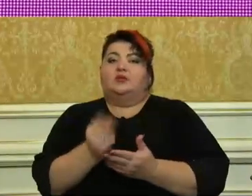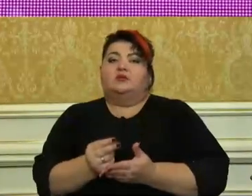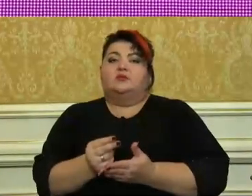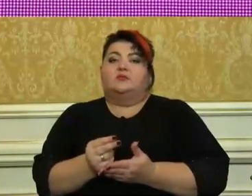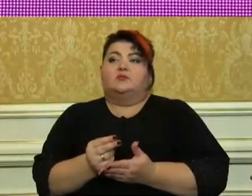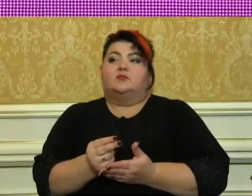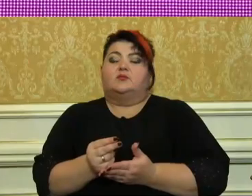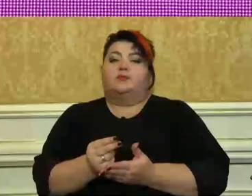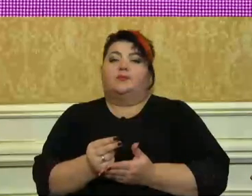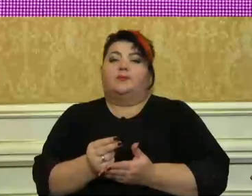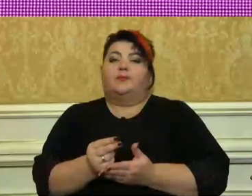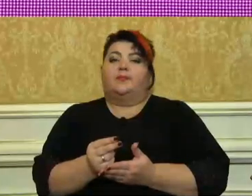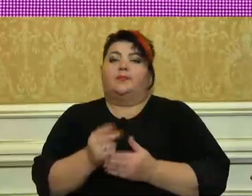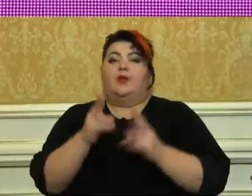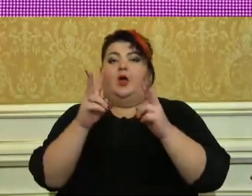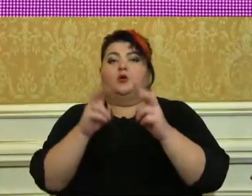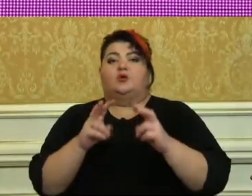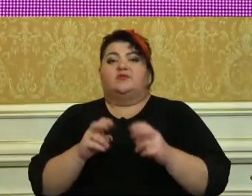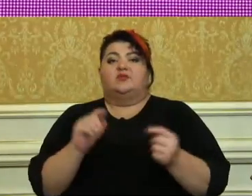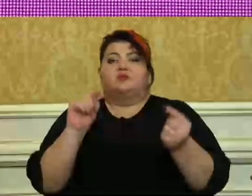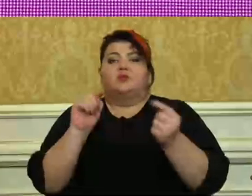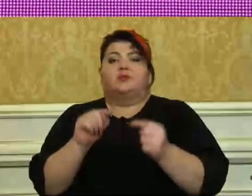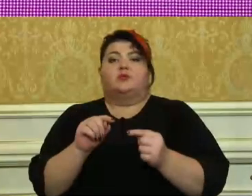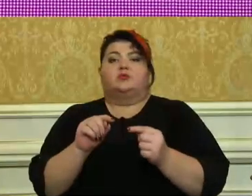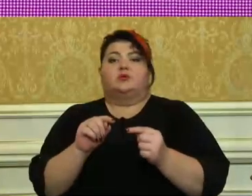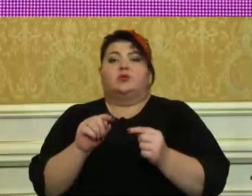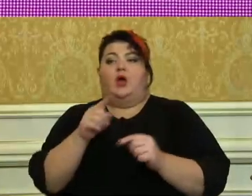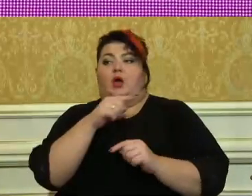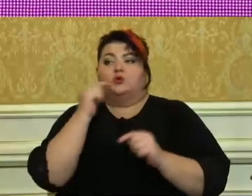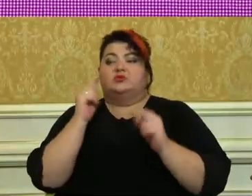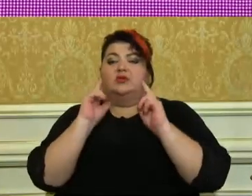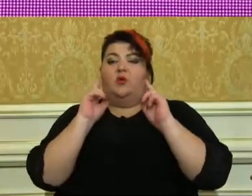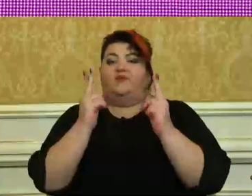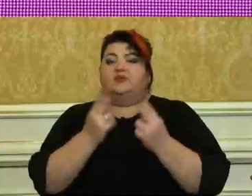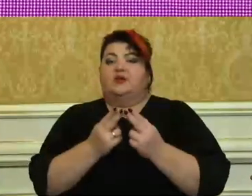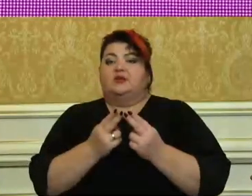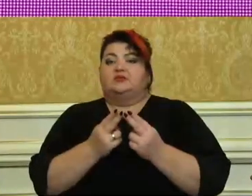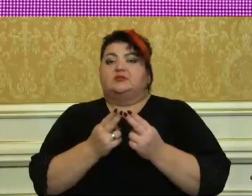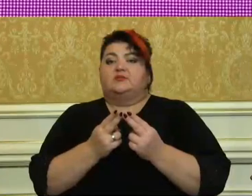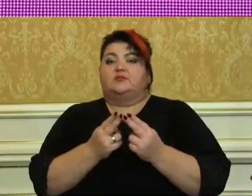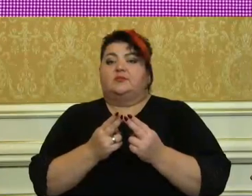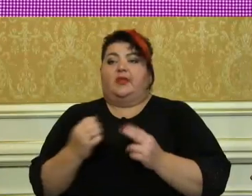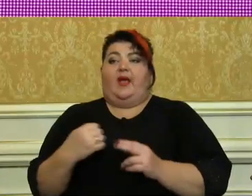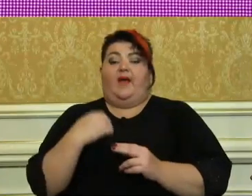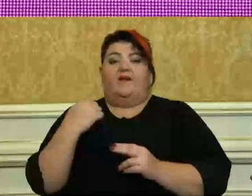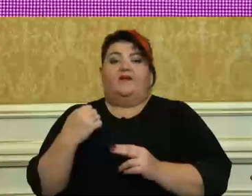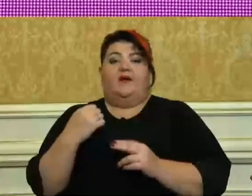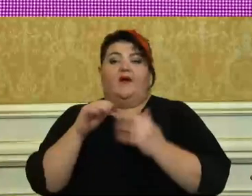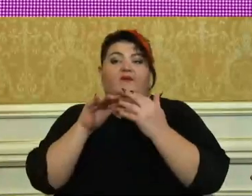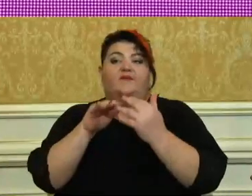the Russian aggression against our country. The